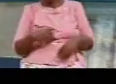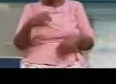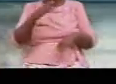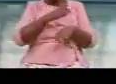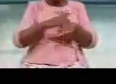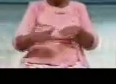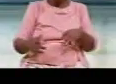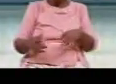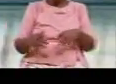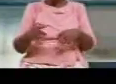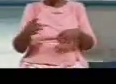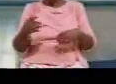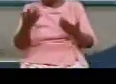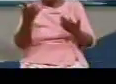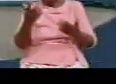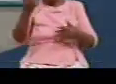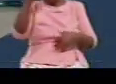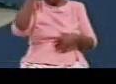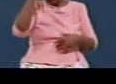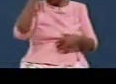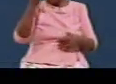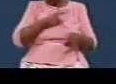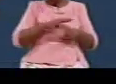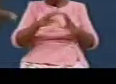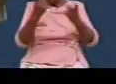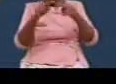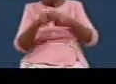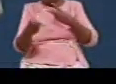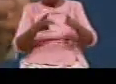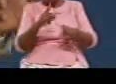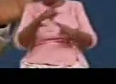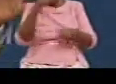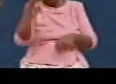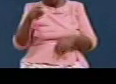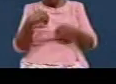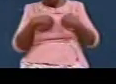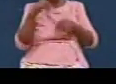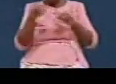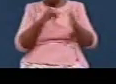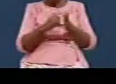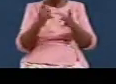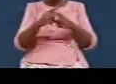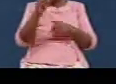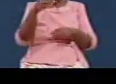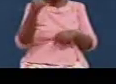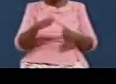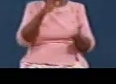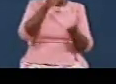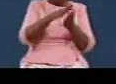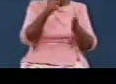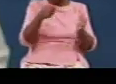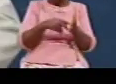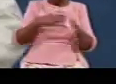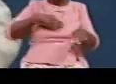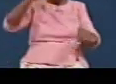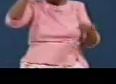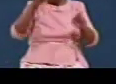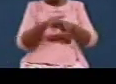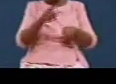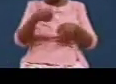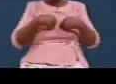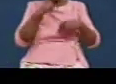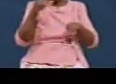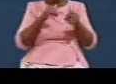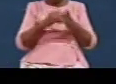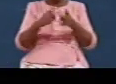you because you have not done it to one of the least of these, my brethren, you have not done it unto me. And then